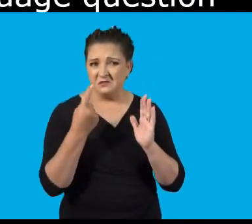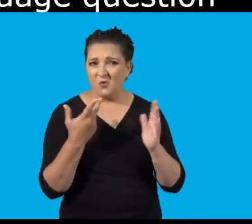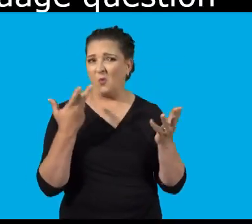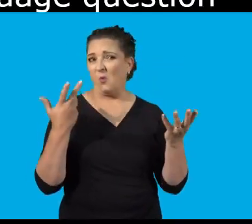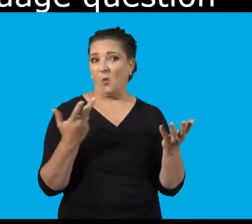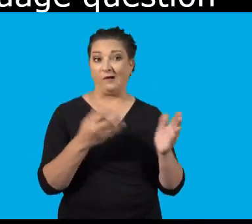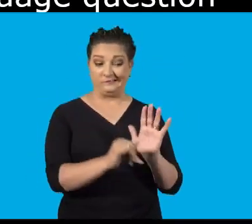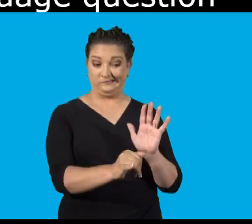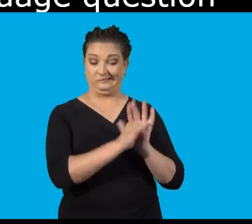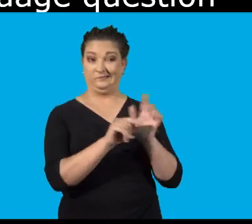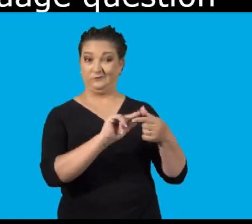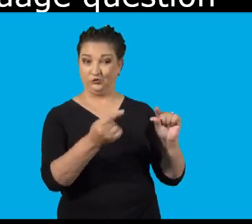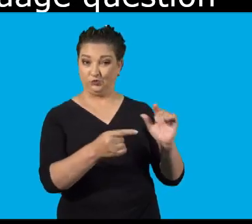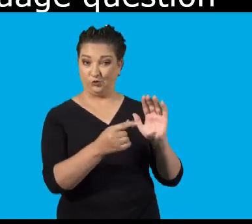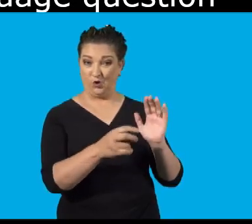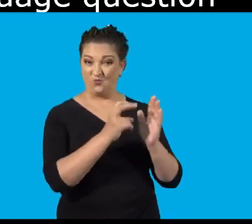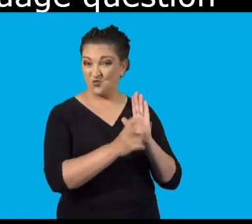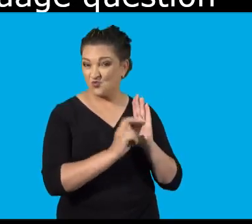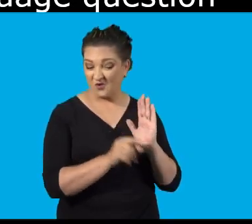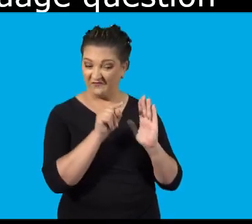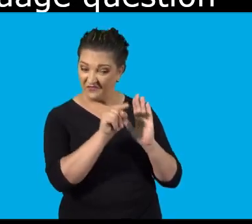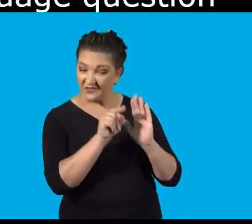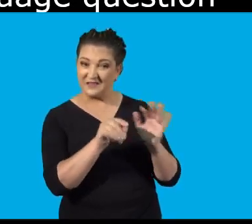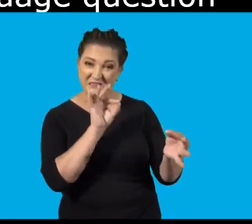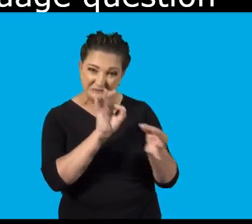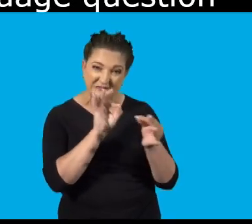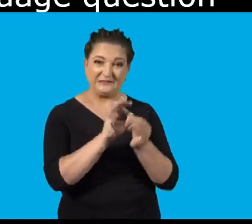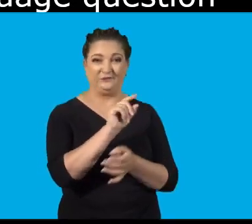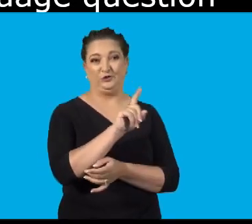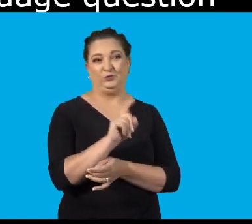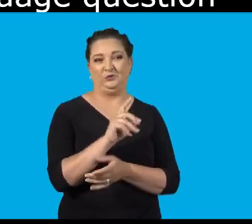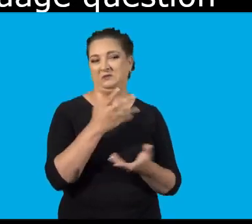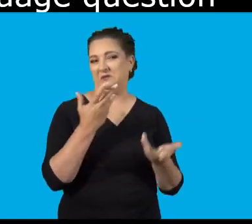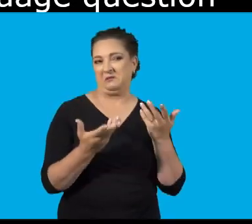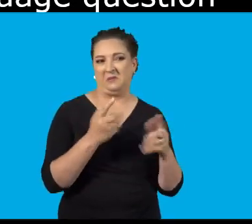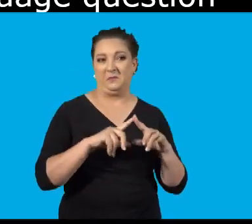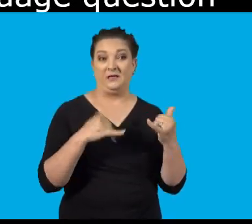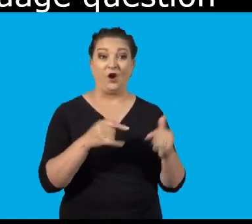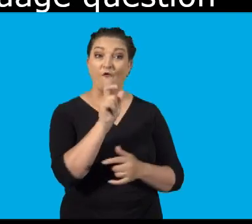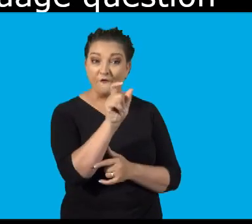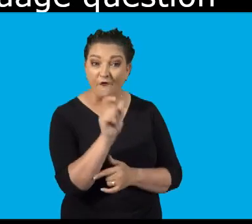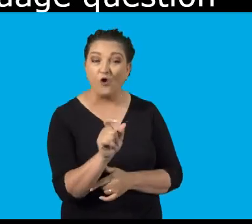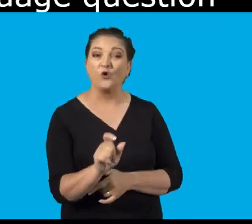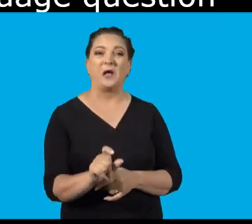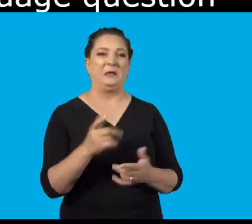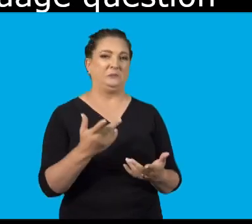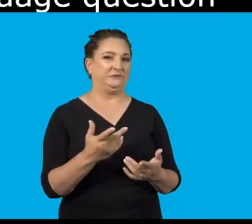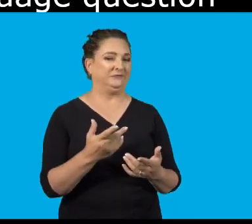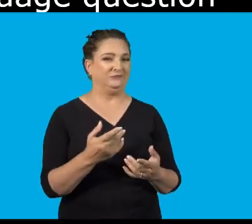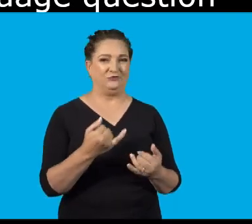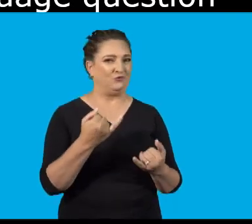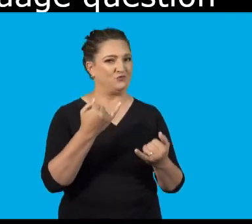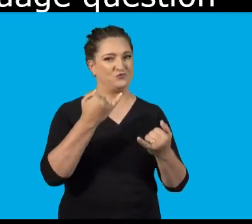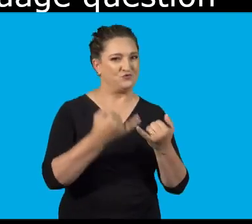the skill to identify the grammar rule that is required for a particular question. They also lack the correct vocabulary